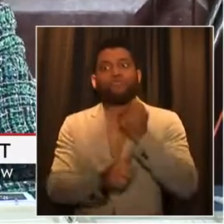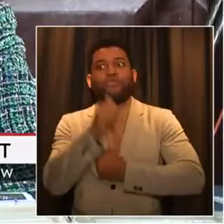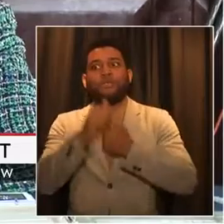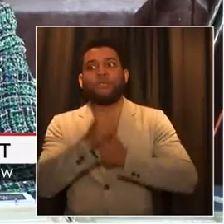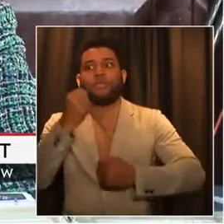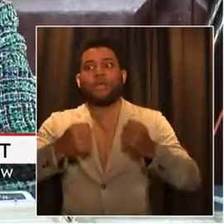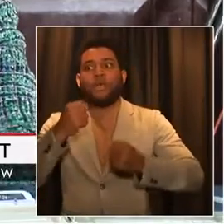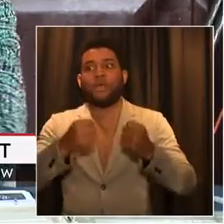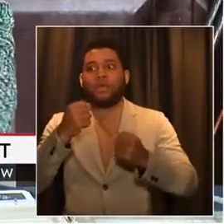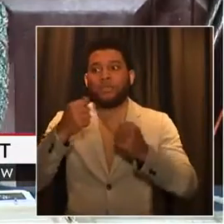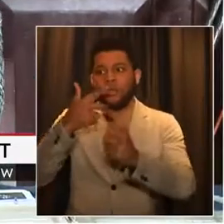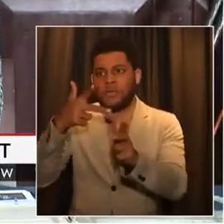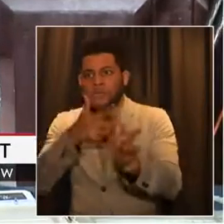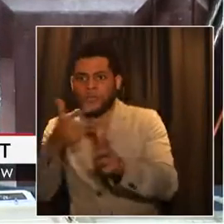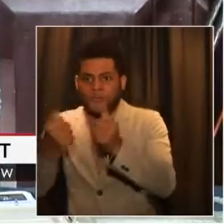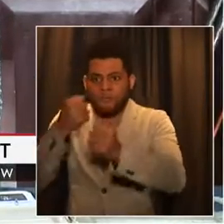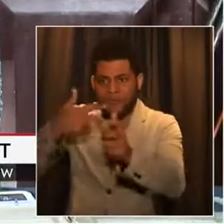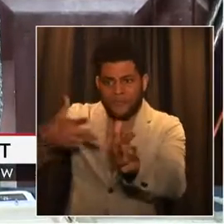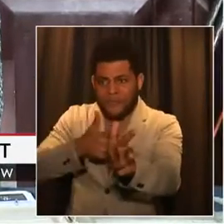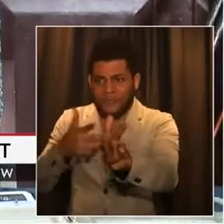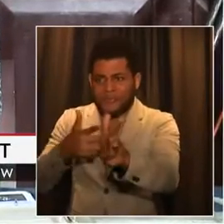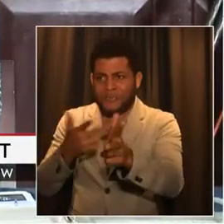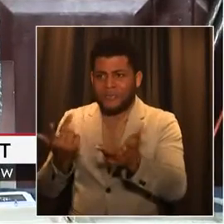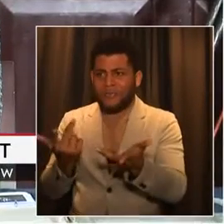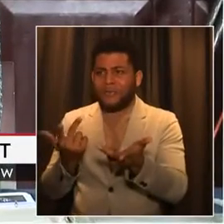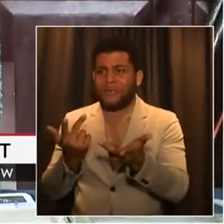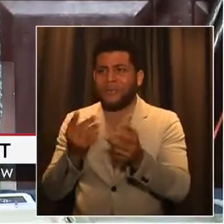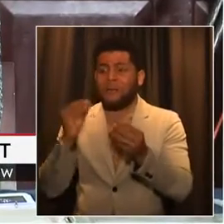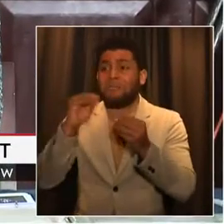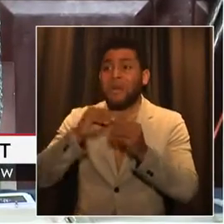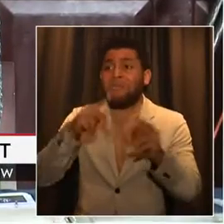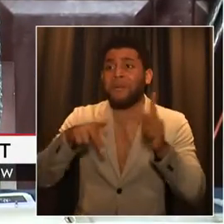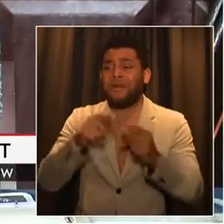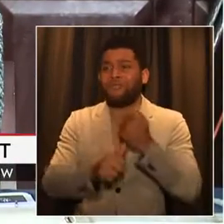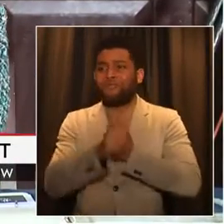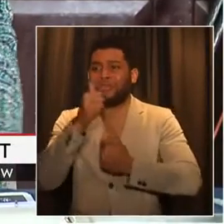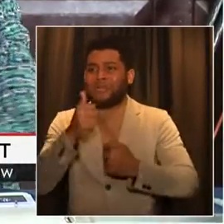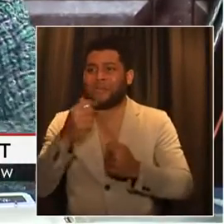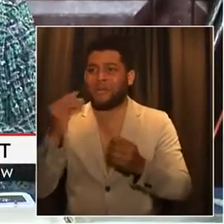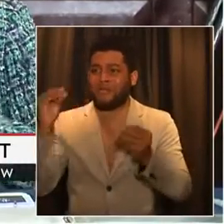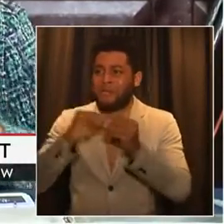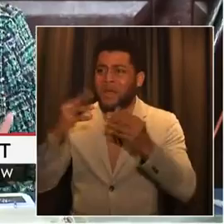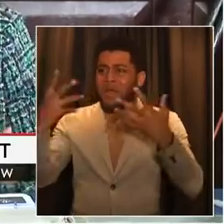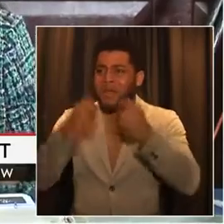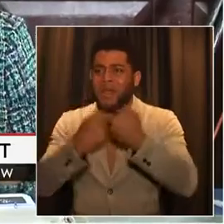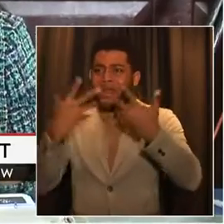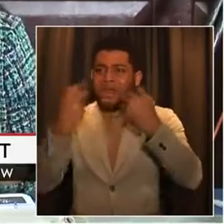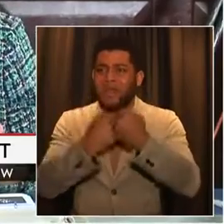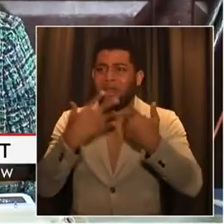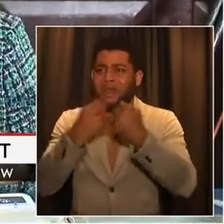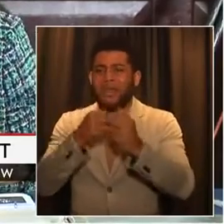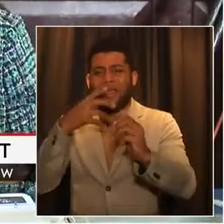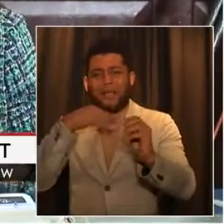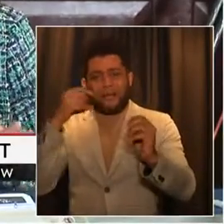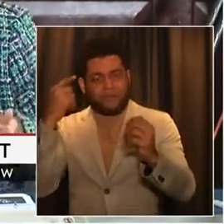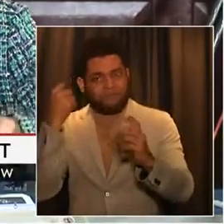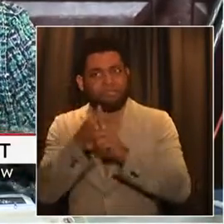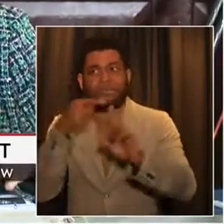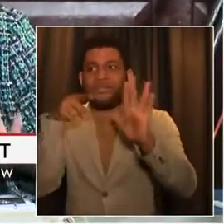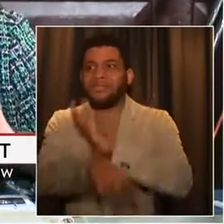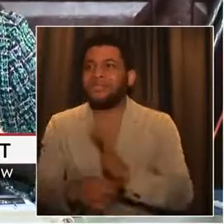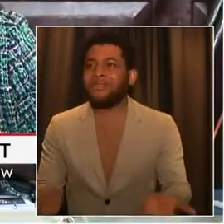more dangerous drivers mean more people getting killed in car crashes in the district. So that's how we arrived at the